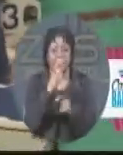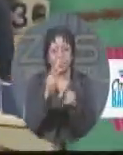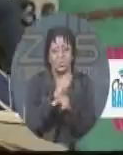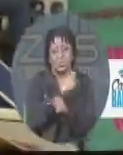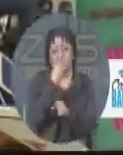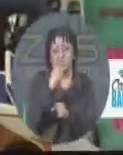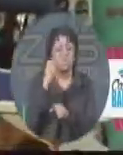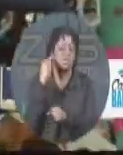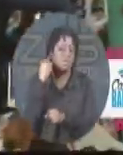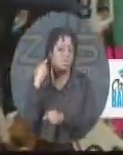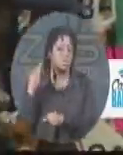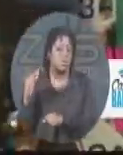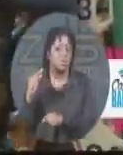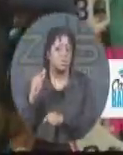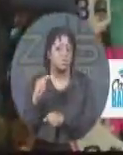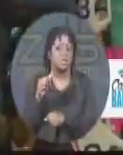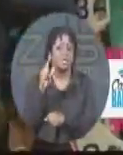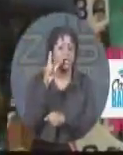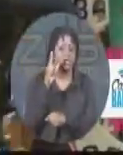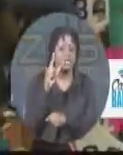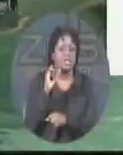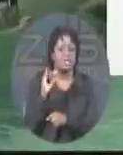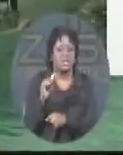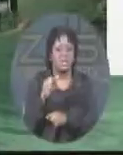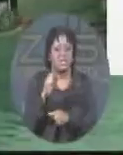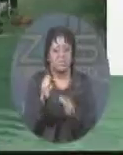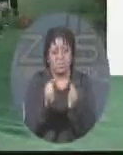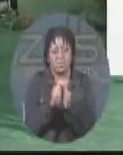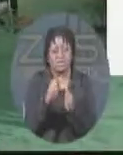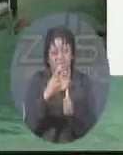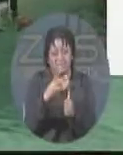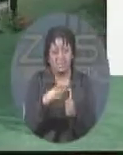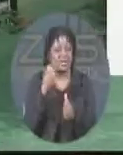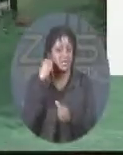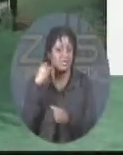2:39.05. Lily right behind with her second silver in